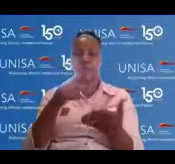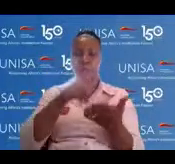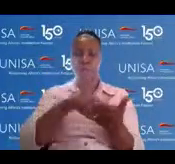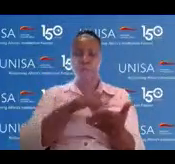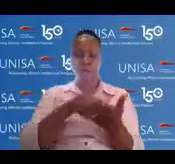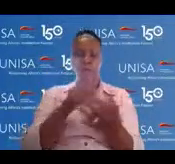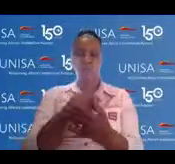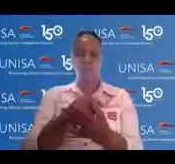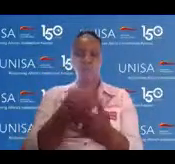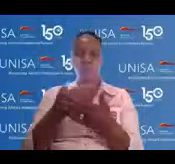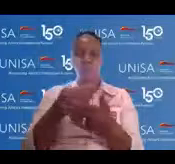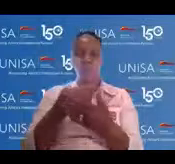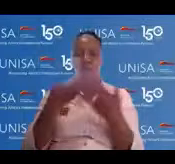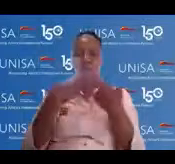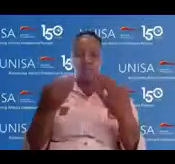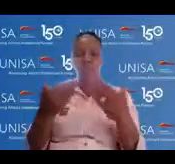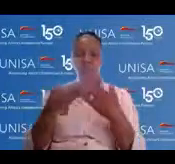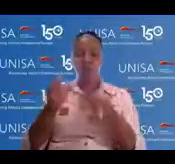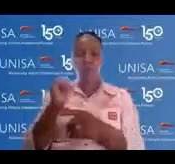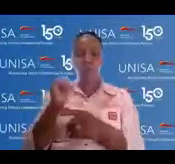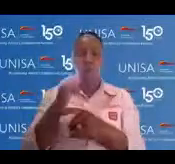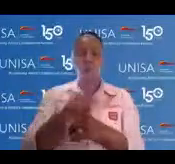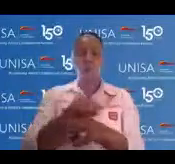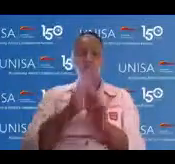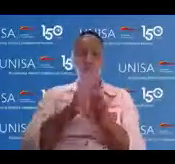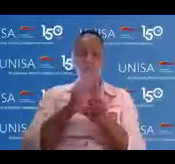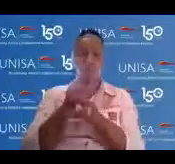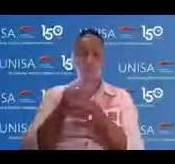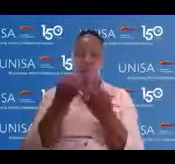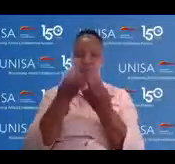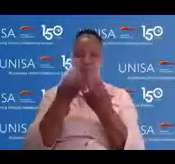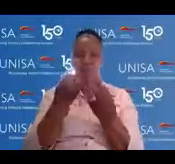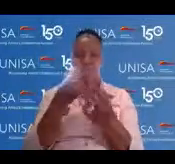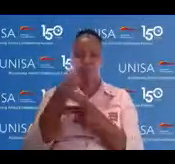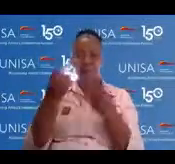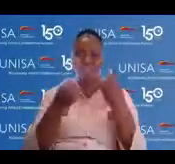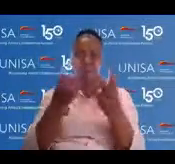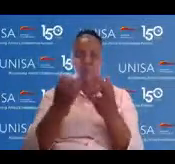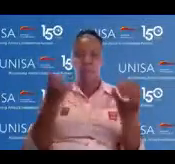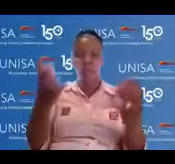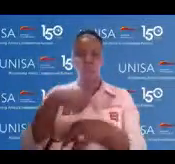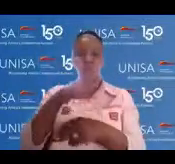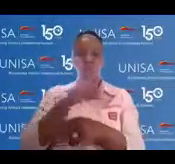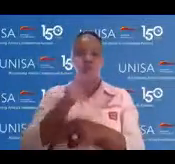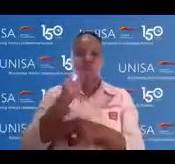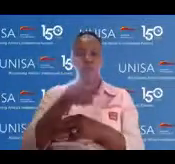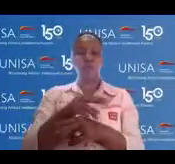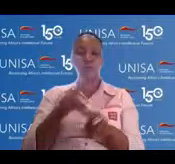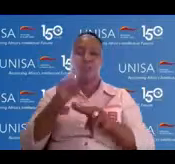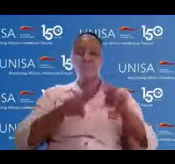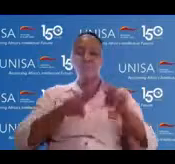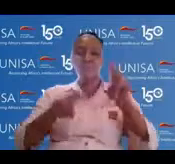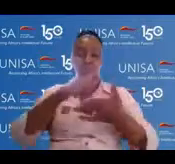the responses. You can see the majority of you are going to be using the Invigilator app, quite a few also Moodle Proctoring. And then we've